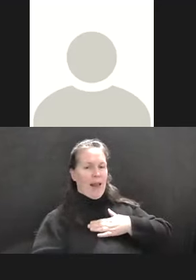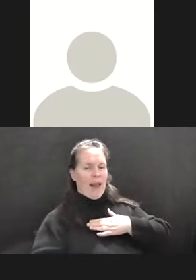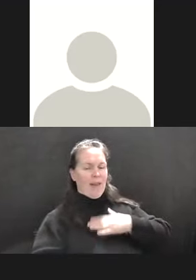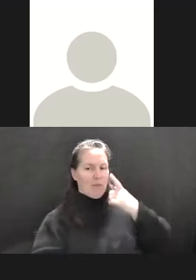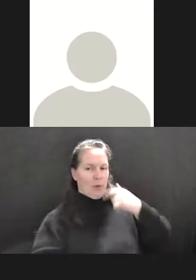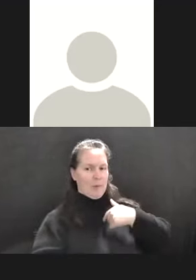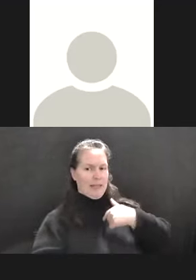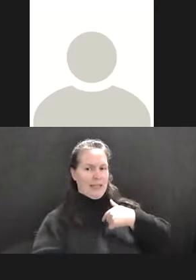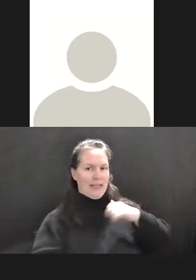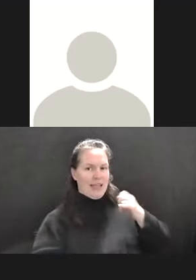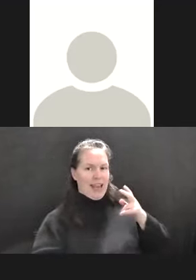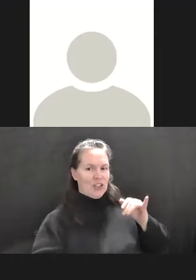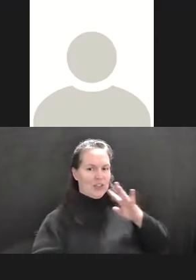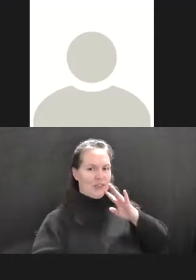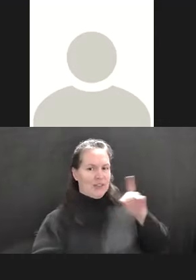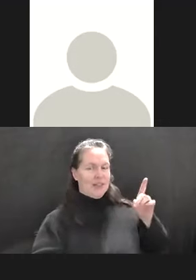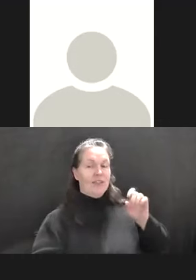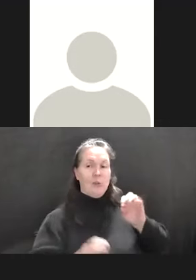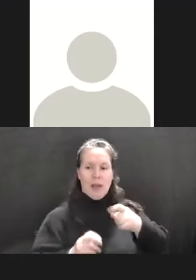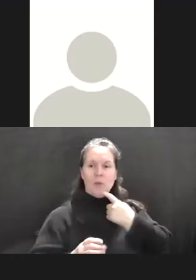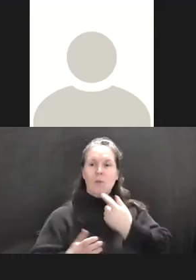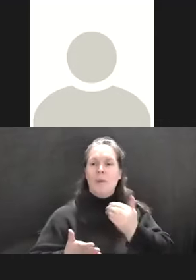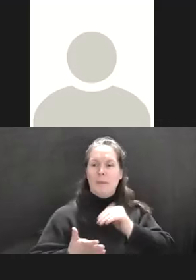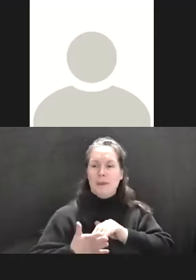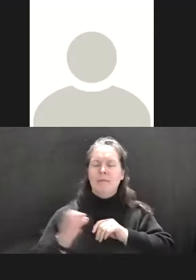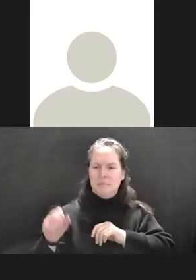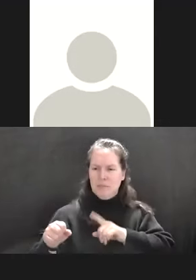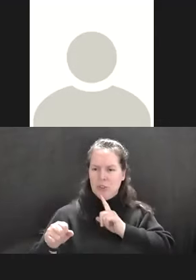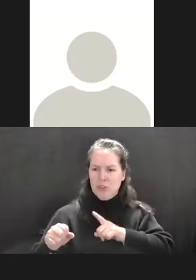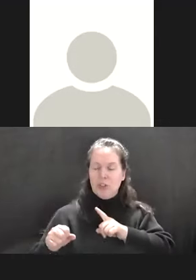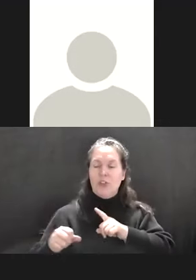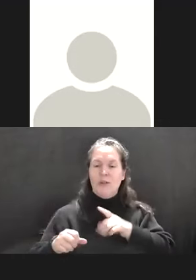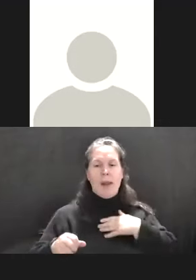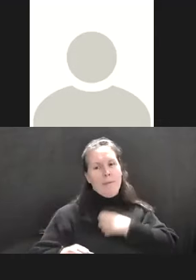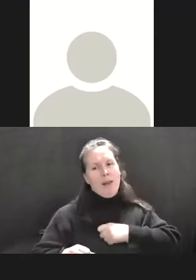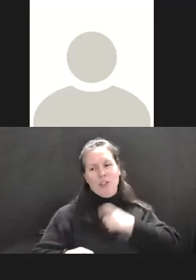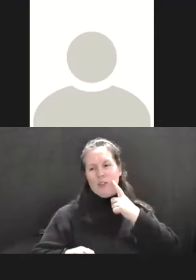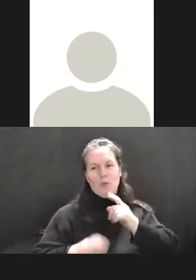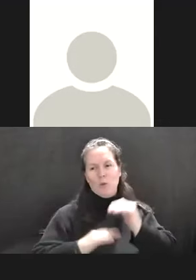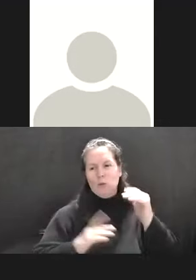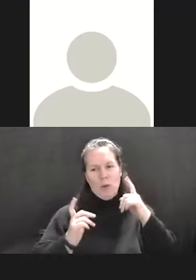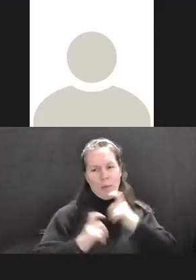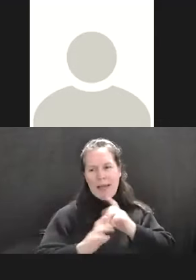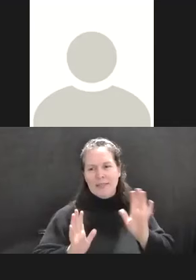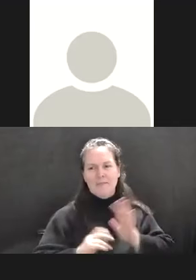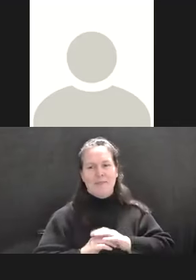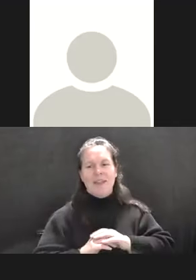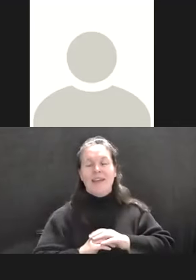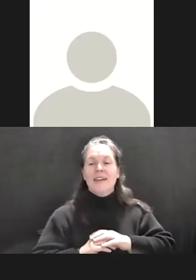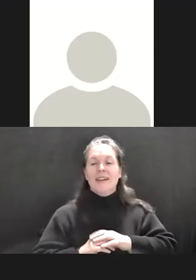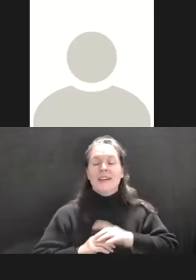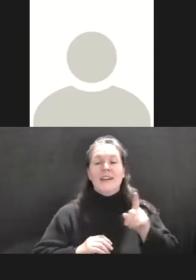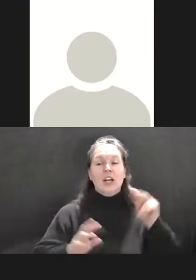For me, I think if you could repeat that, Gal. You bet. Yeah, and my apologies for making it too complicated. So just looking